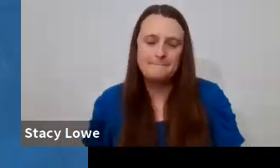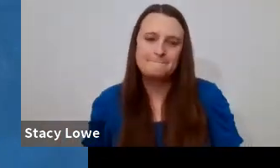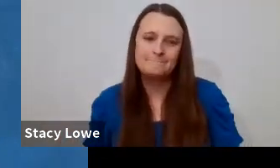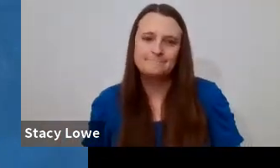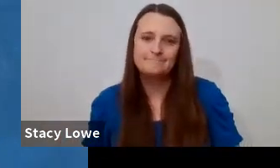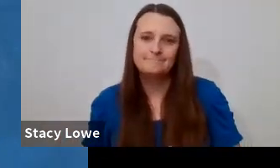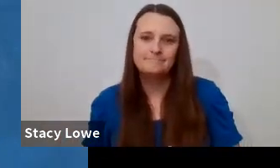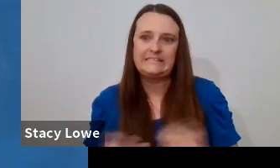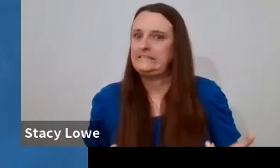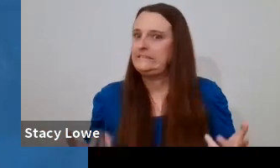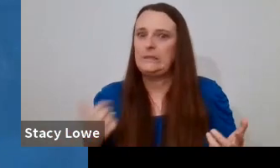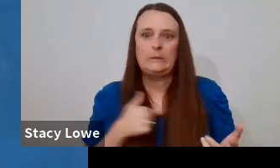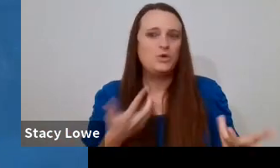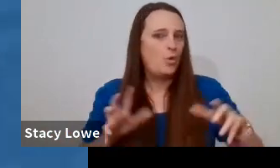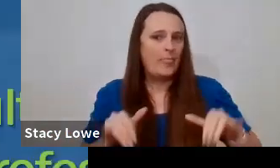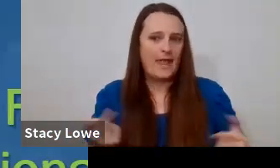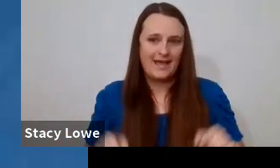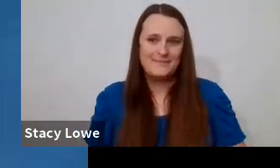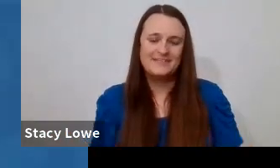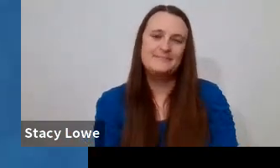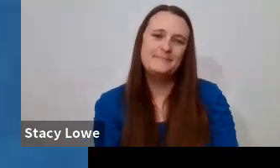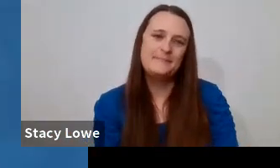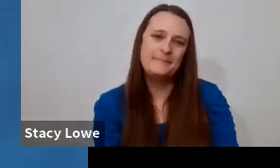we certainly don't want that.